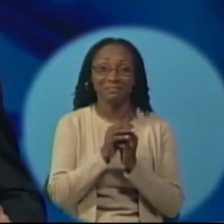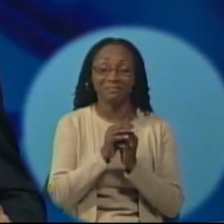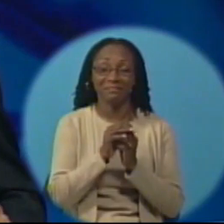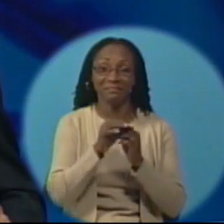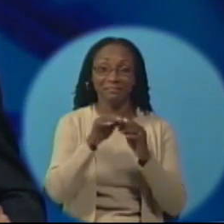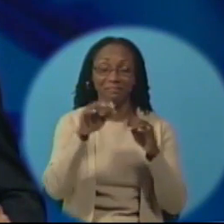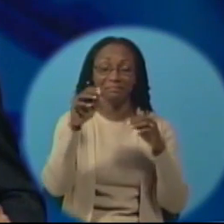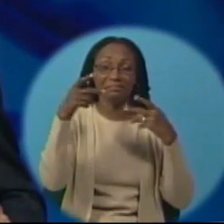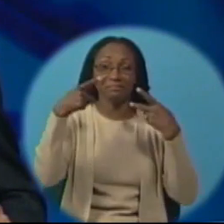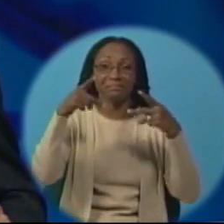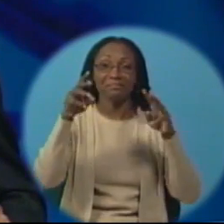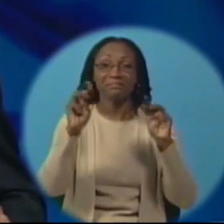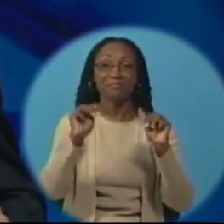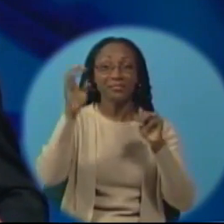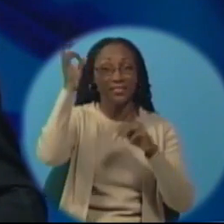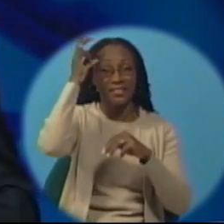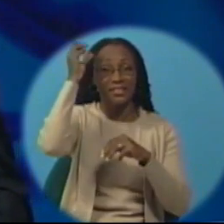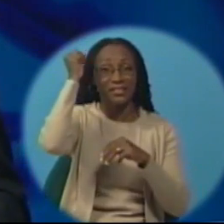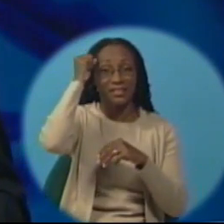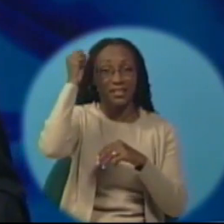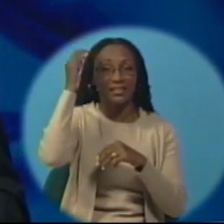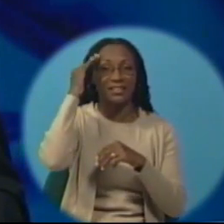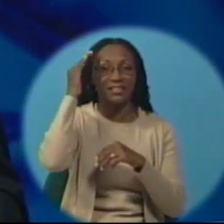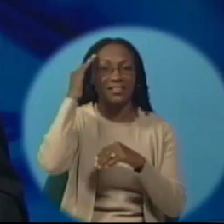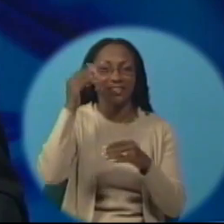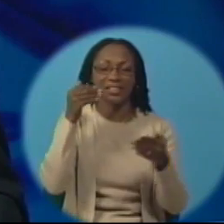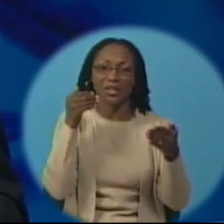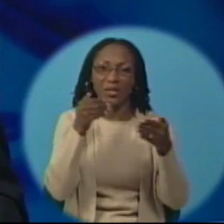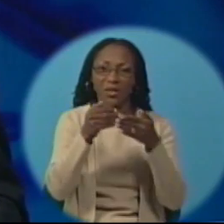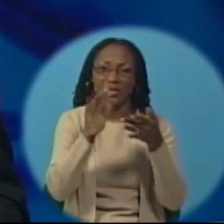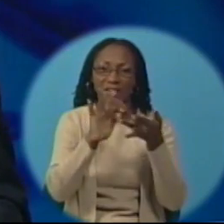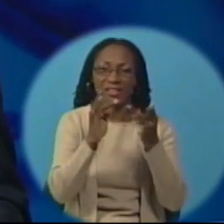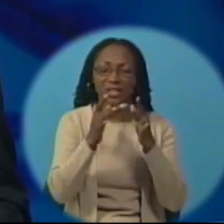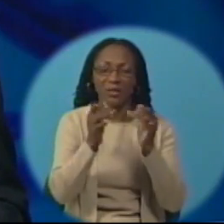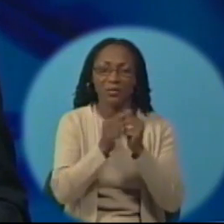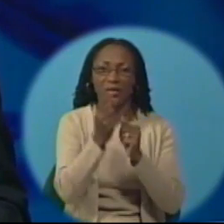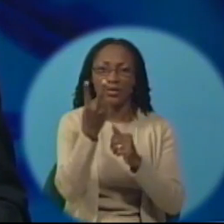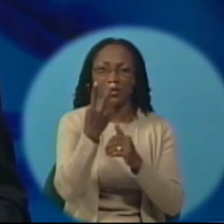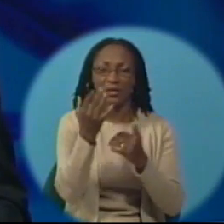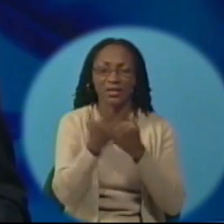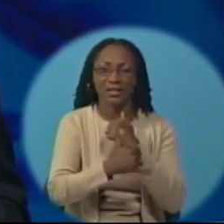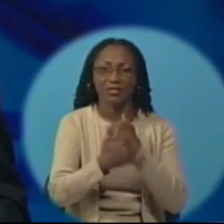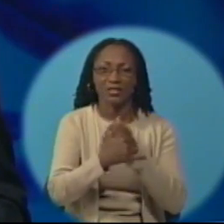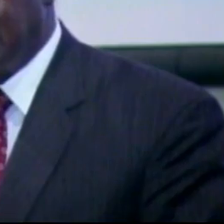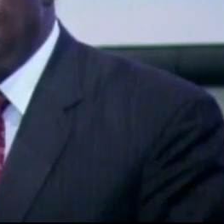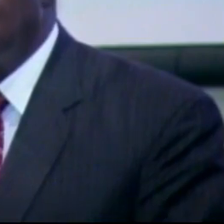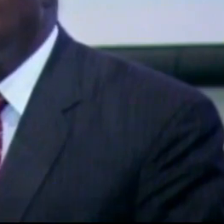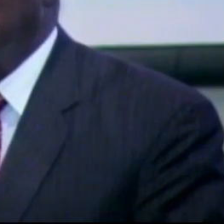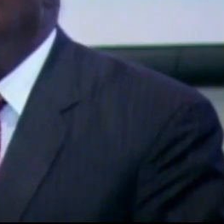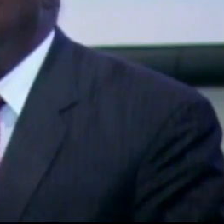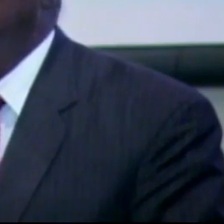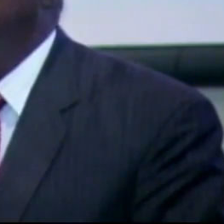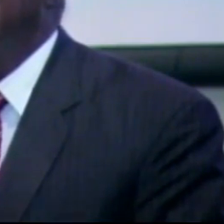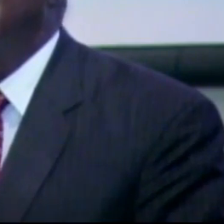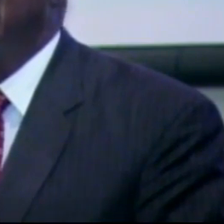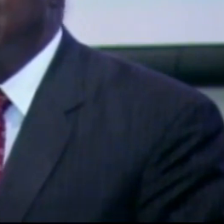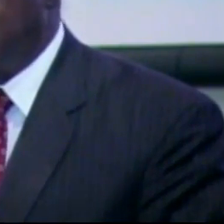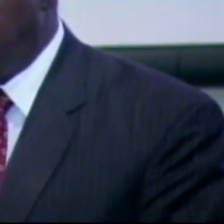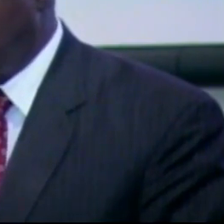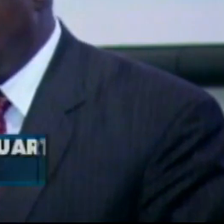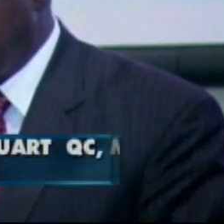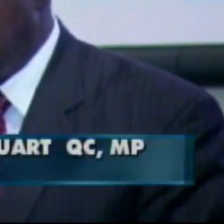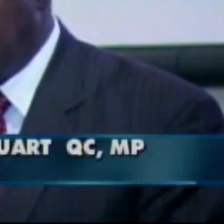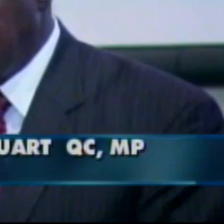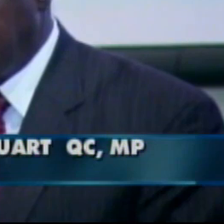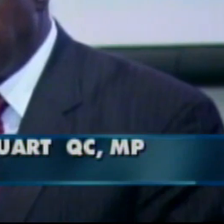And Prime Minister Frendel Stewart has acknowledged the close ties between the two countries. The Ambassador is quite right when he says